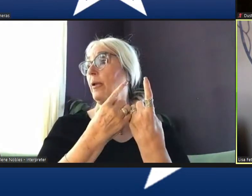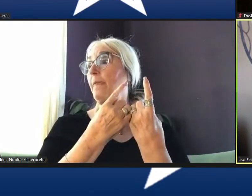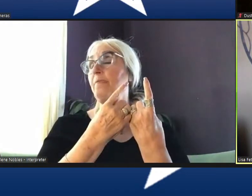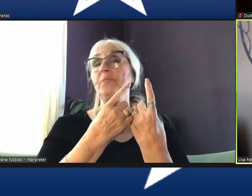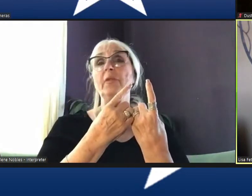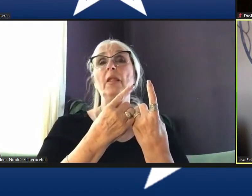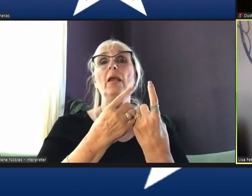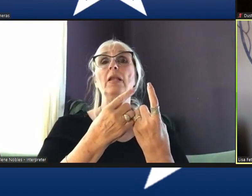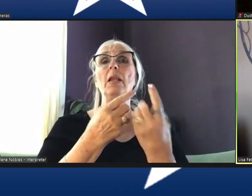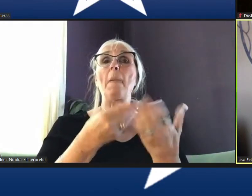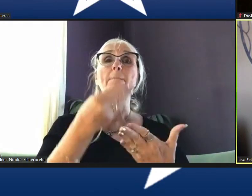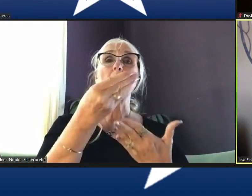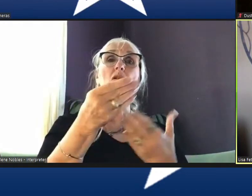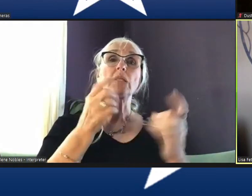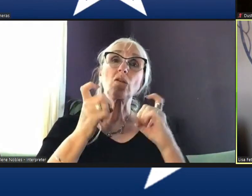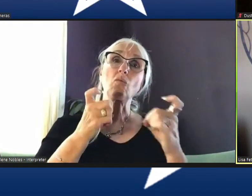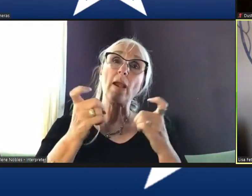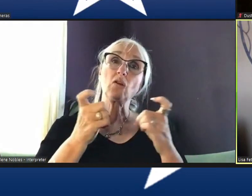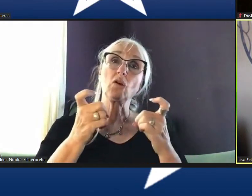director,